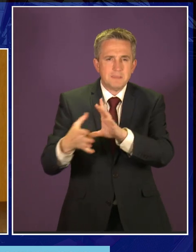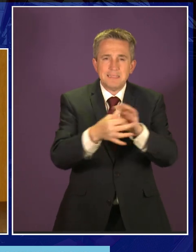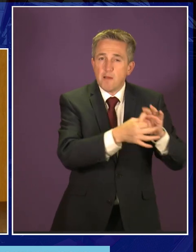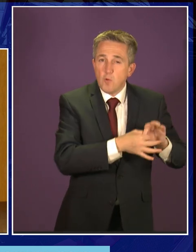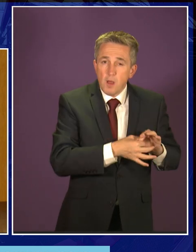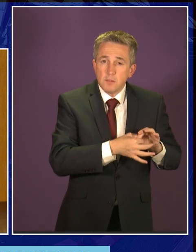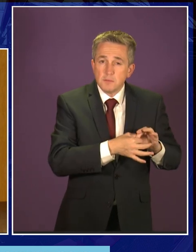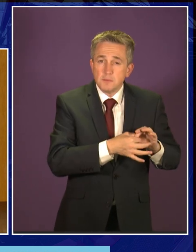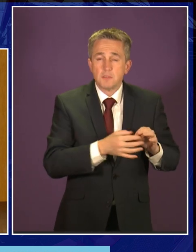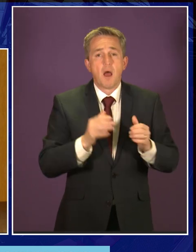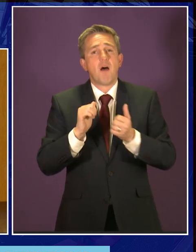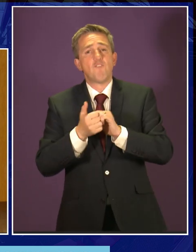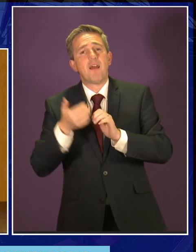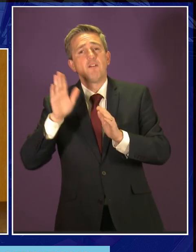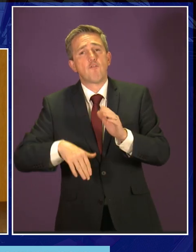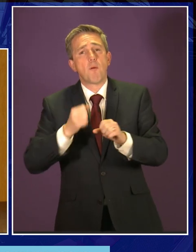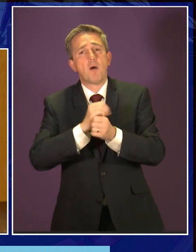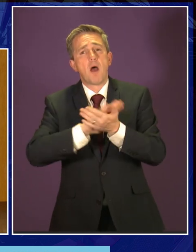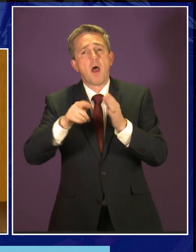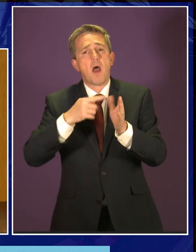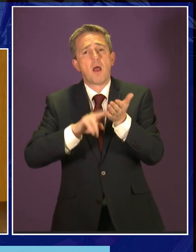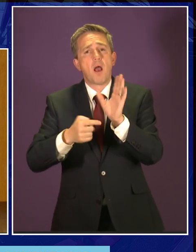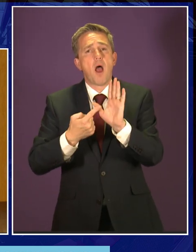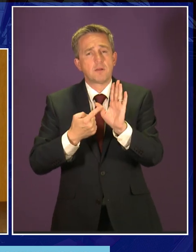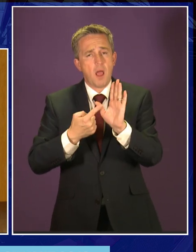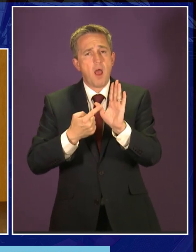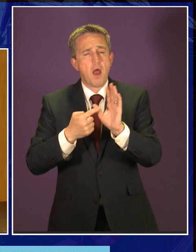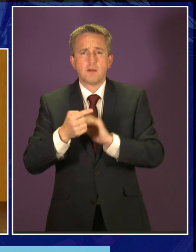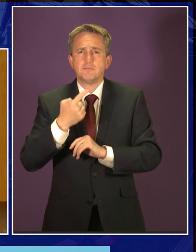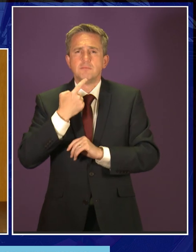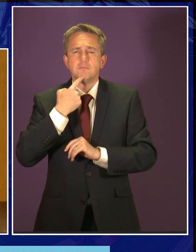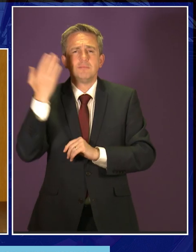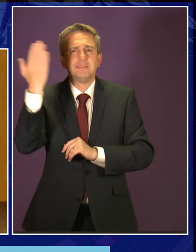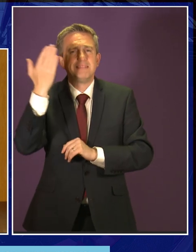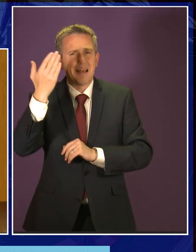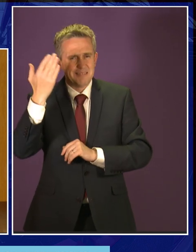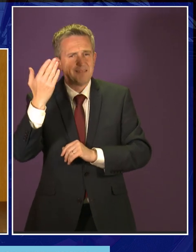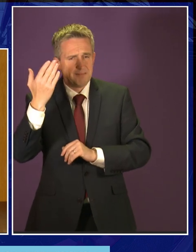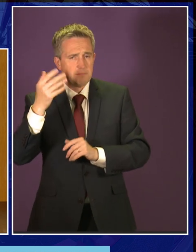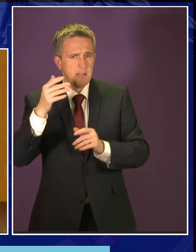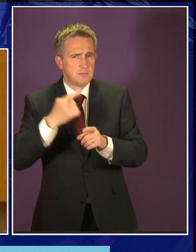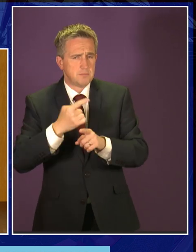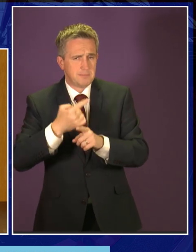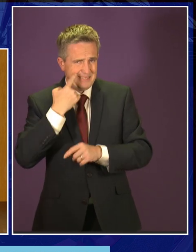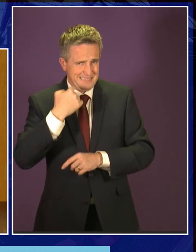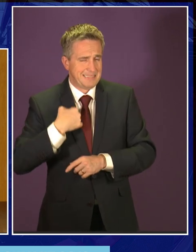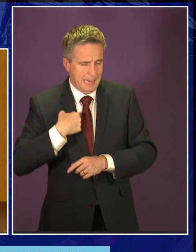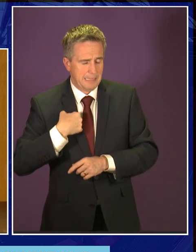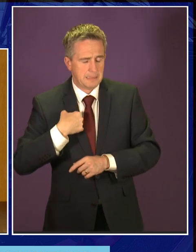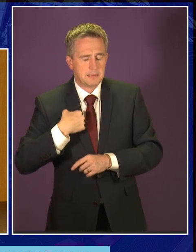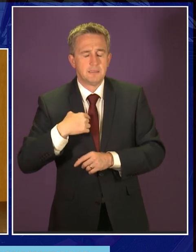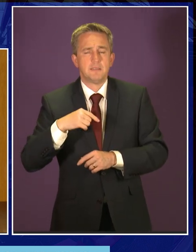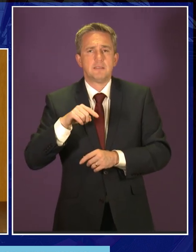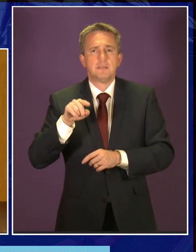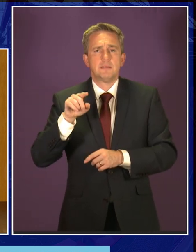honourable friend from Ghana in his ministerial response yesterday said, and I hope I am not misquoting him too badly,